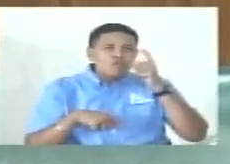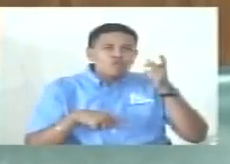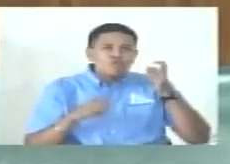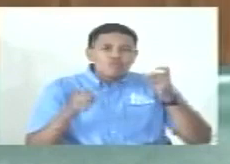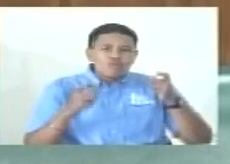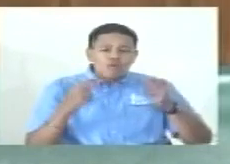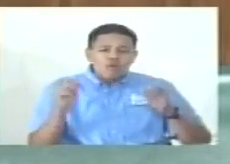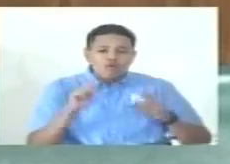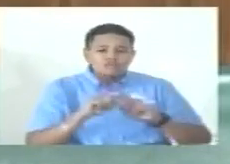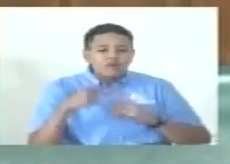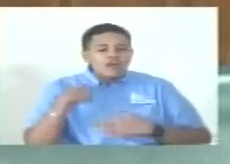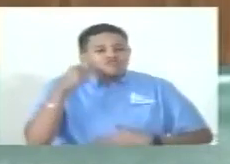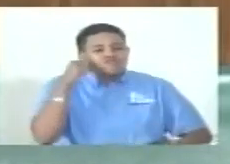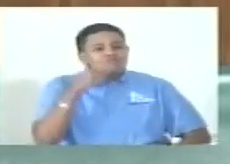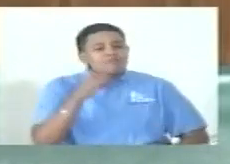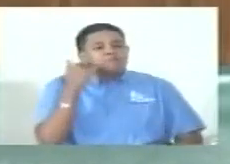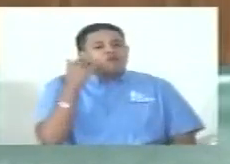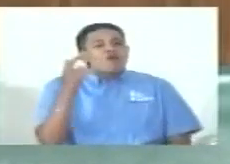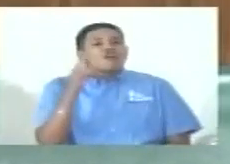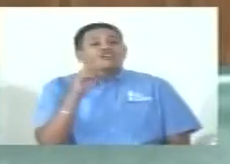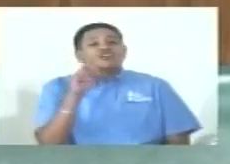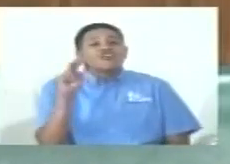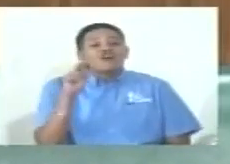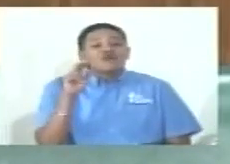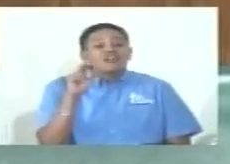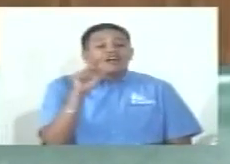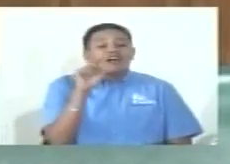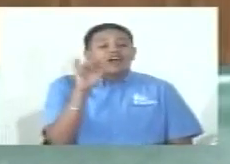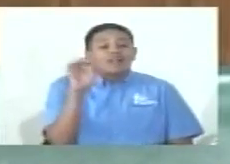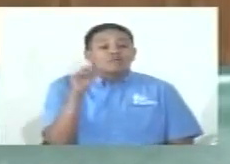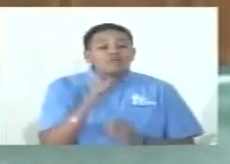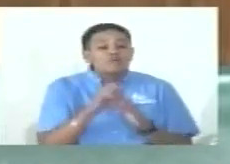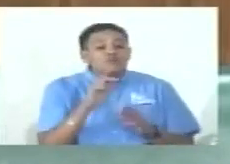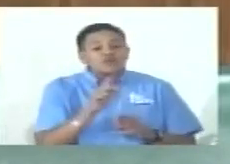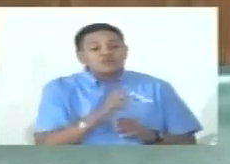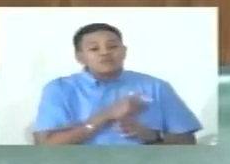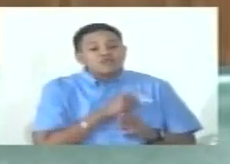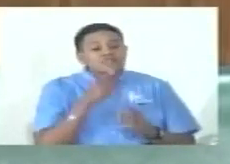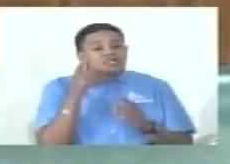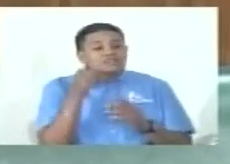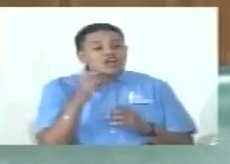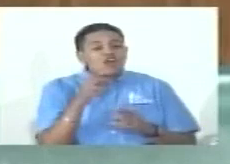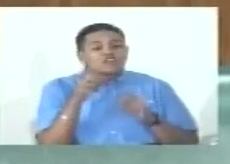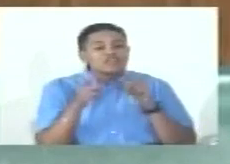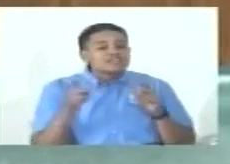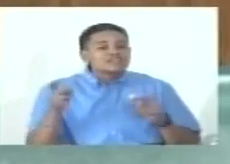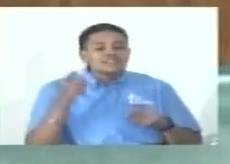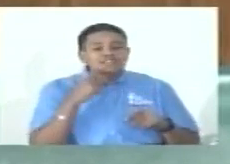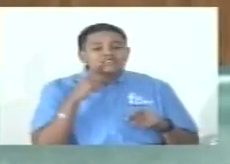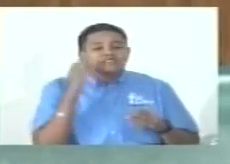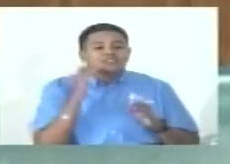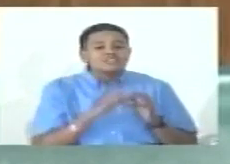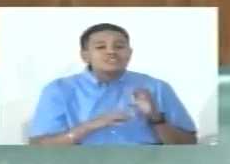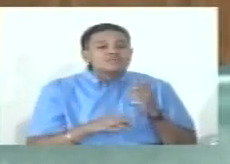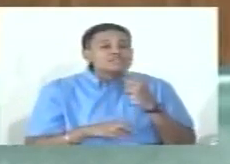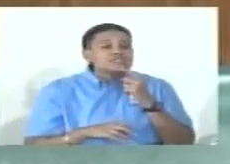the call. And he made the point, without any personal attack or any ideological attack, he simply said